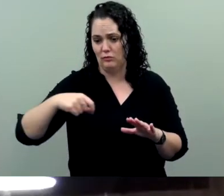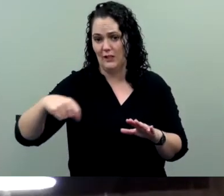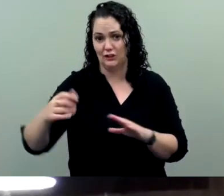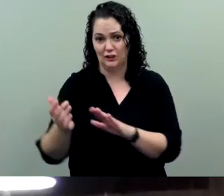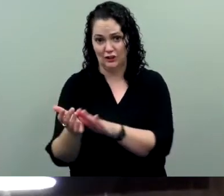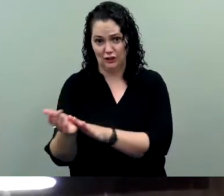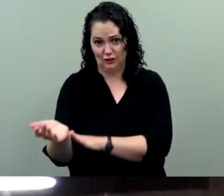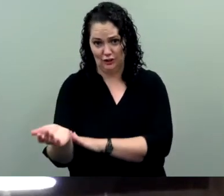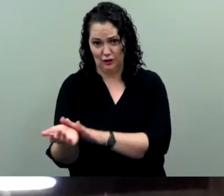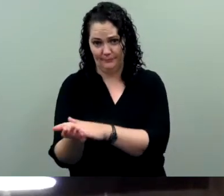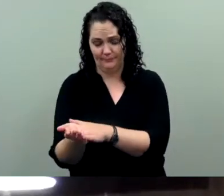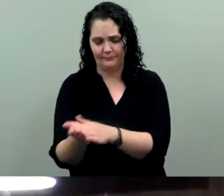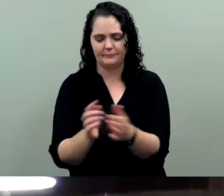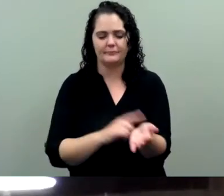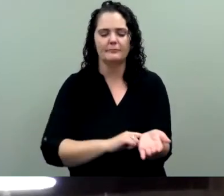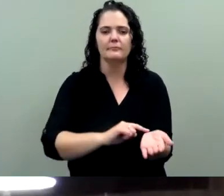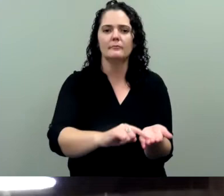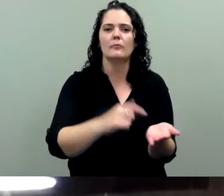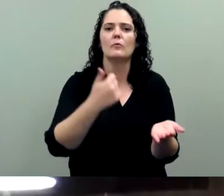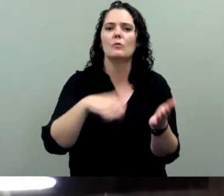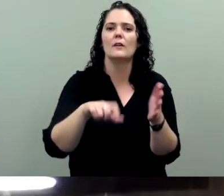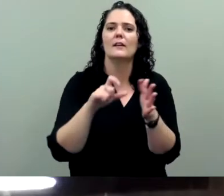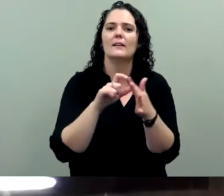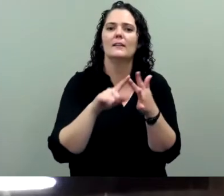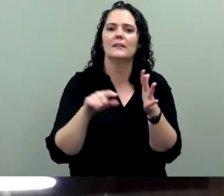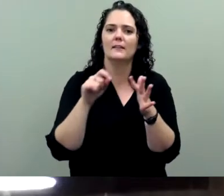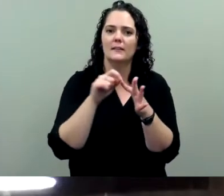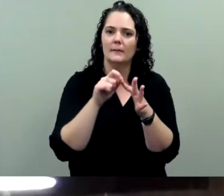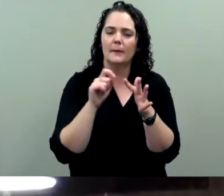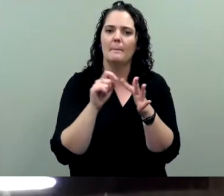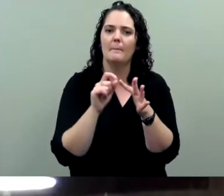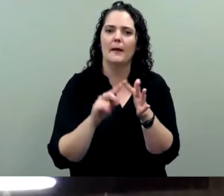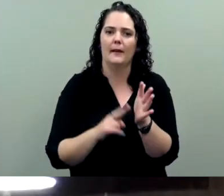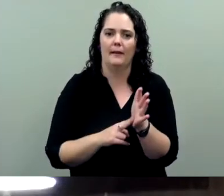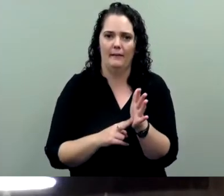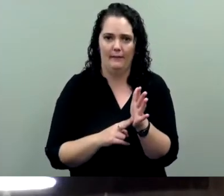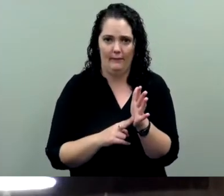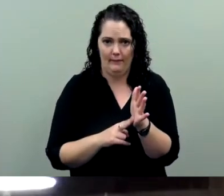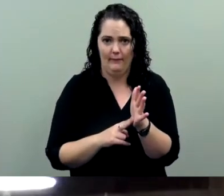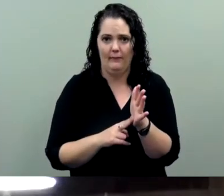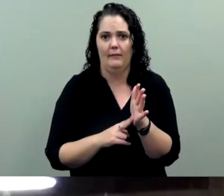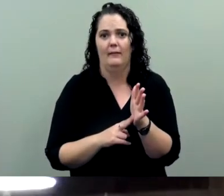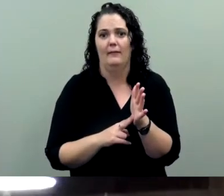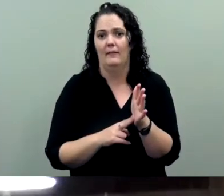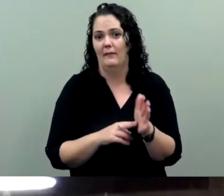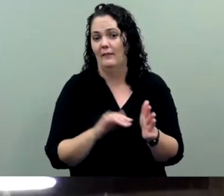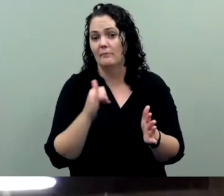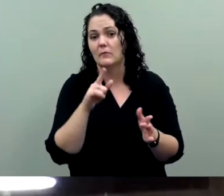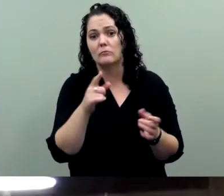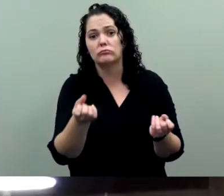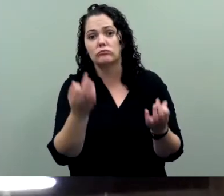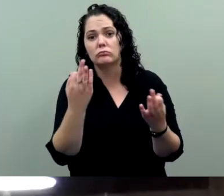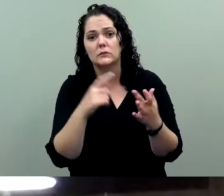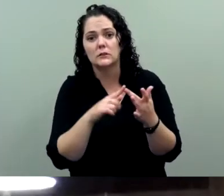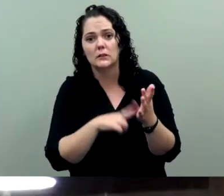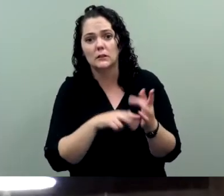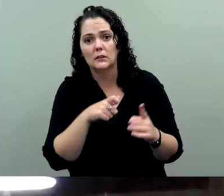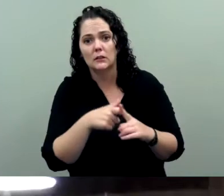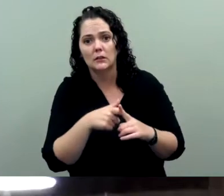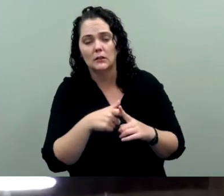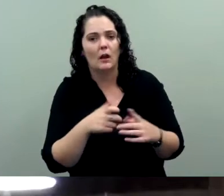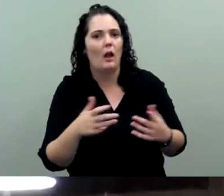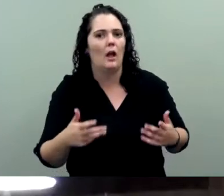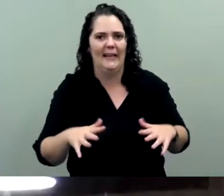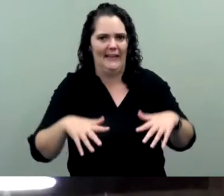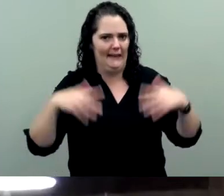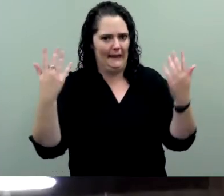dip pen on the other. You can use, if you don't have the avocado ink and you want to work in liquid, any sort of liquid ink will work for